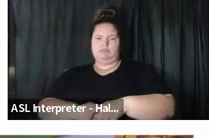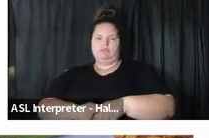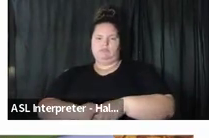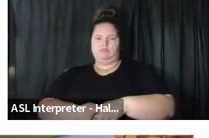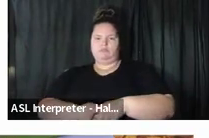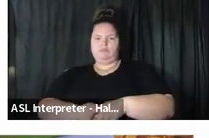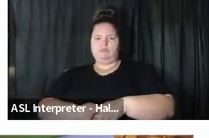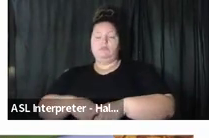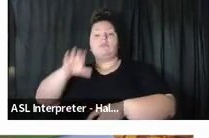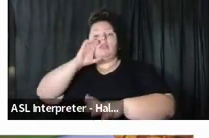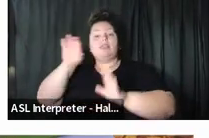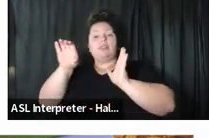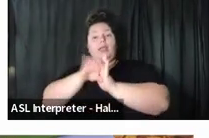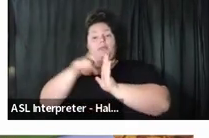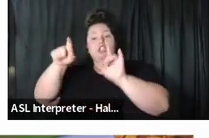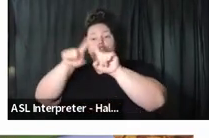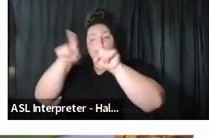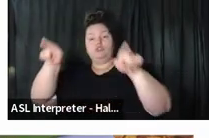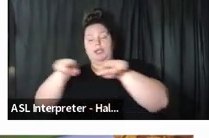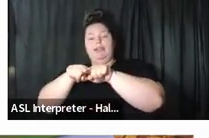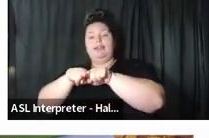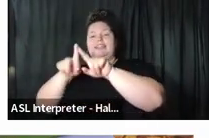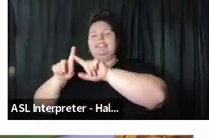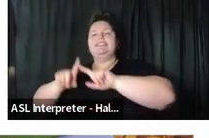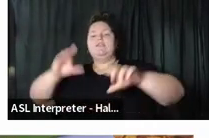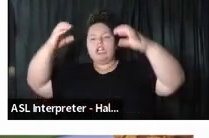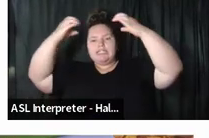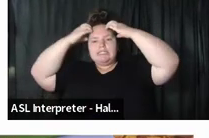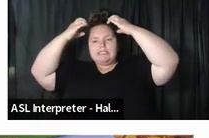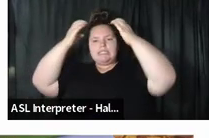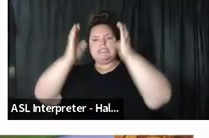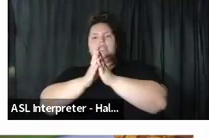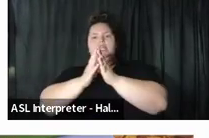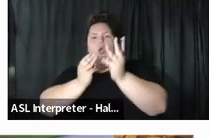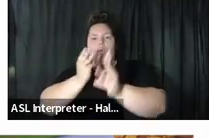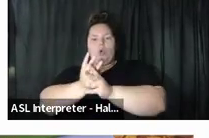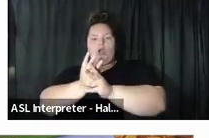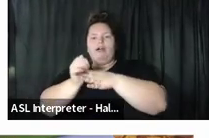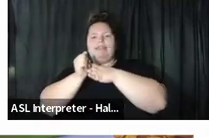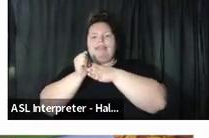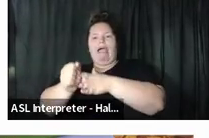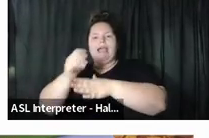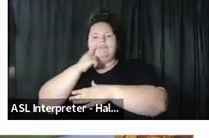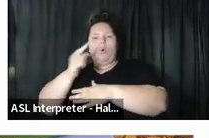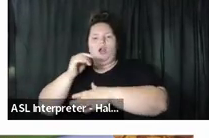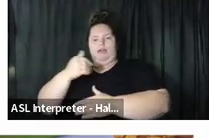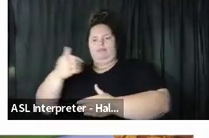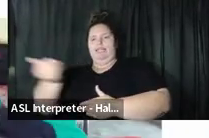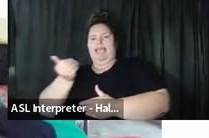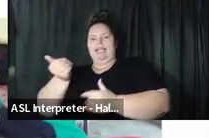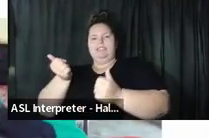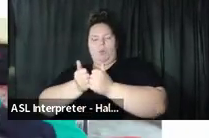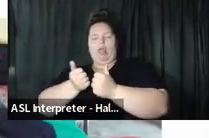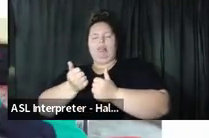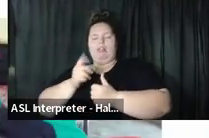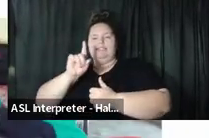And the image on the screen is just a bunch of different Disney World guides for guests with disabilities booklet.